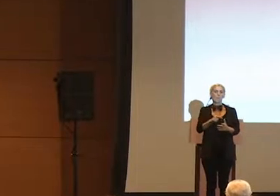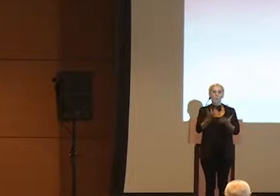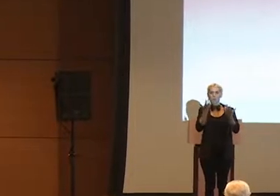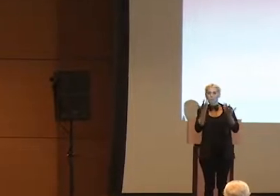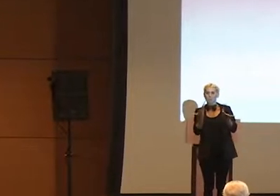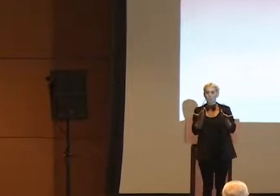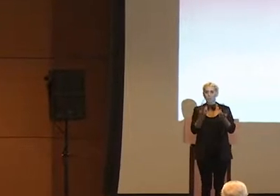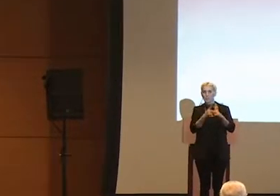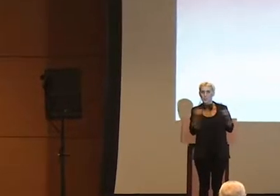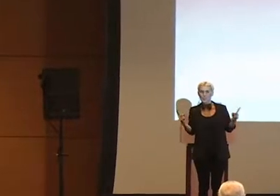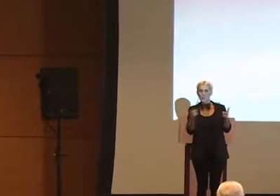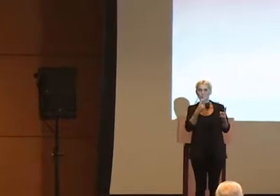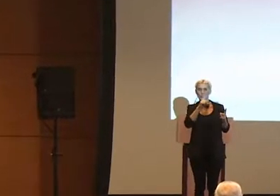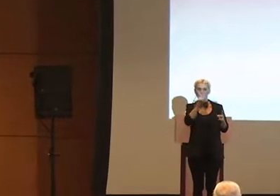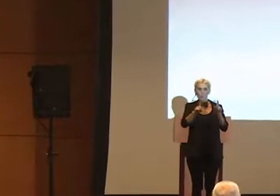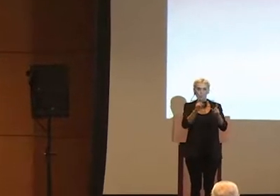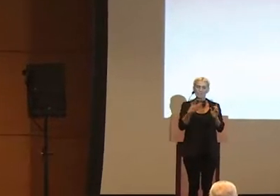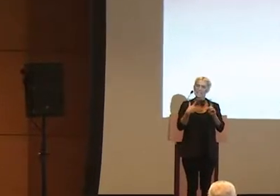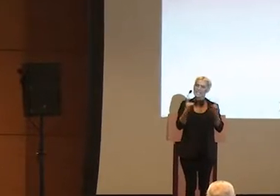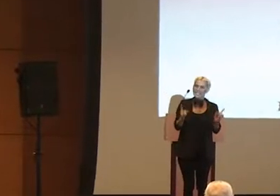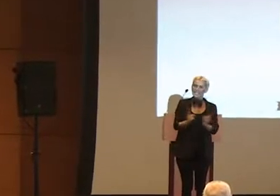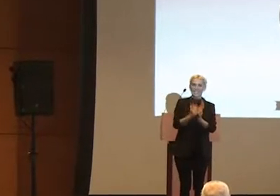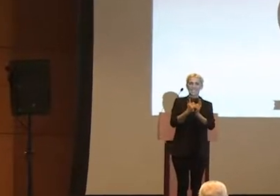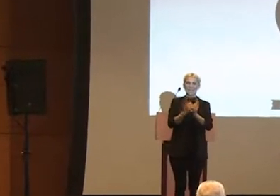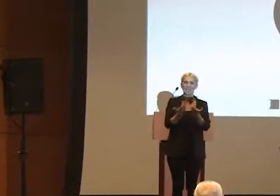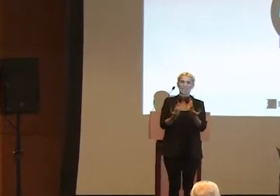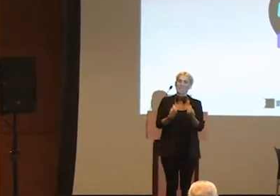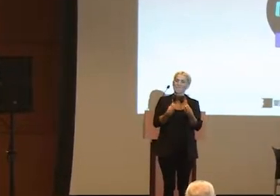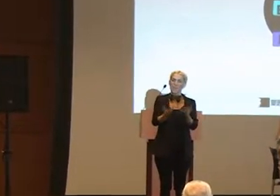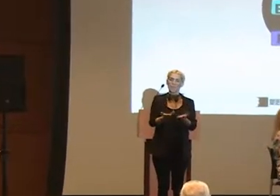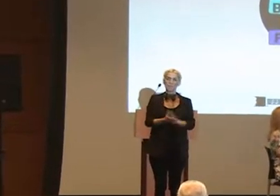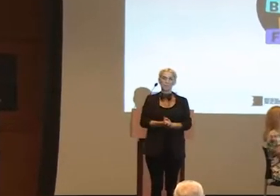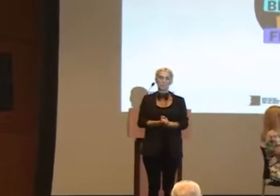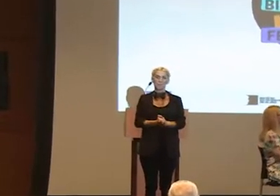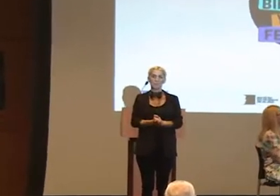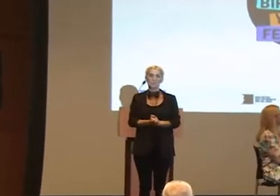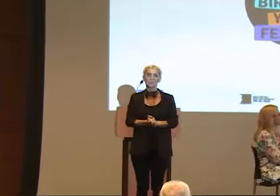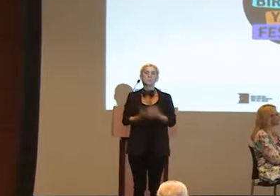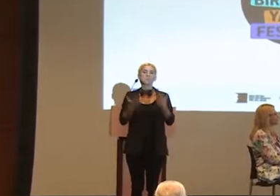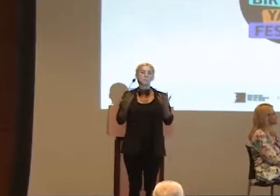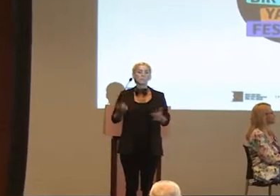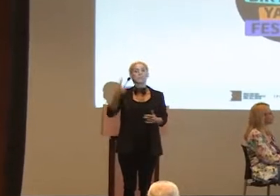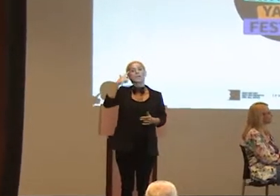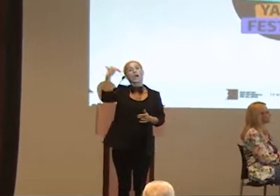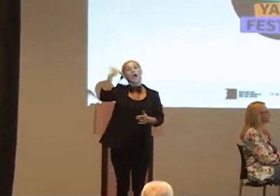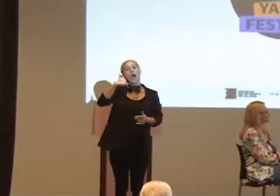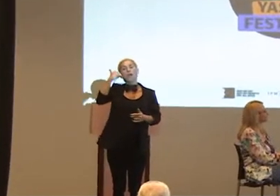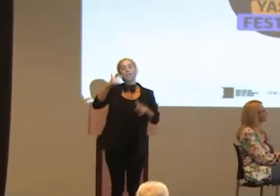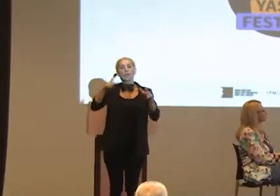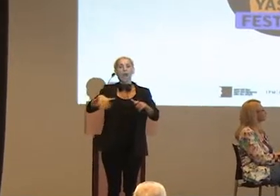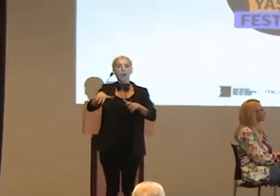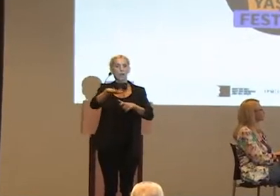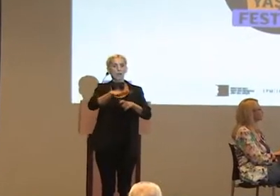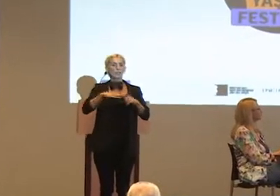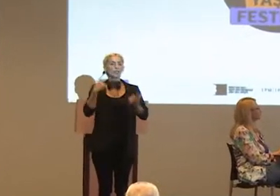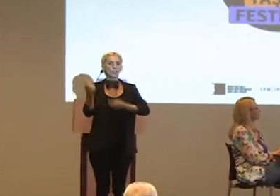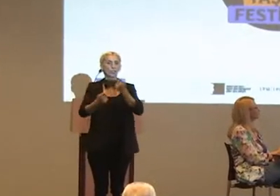is a very big question i hope i can answer this in a short period of time well of course